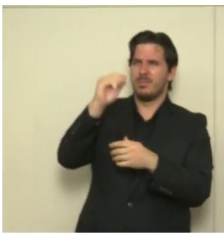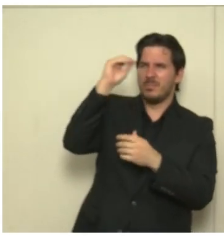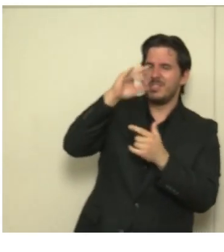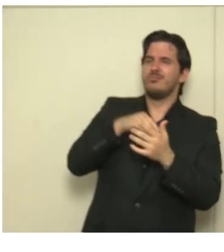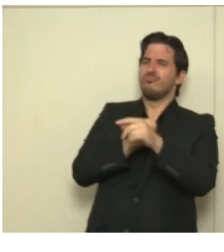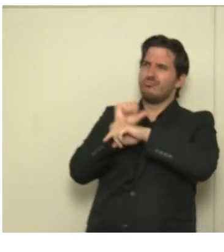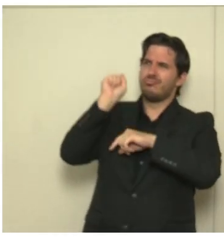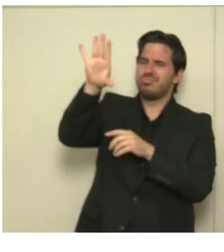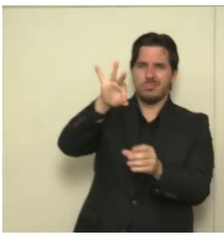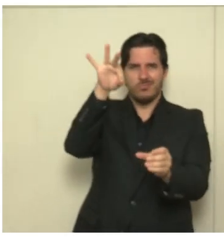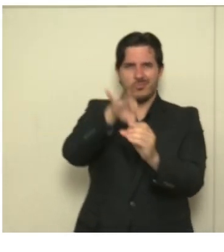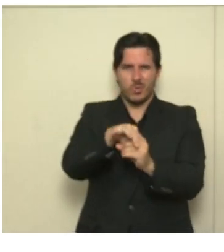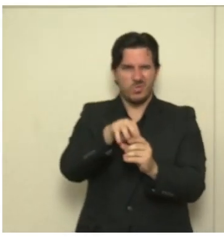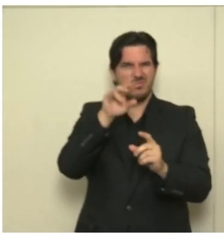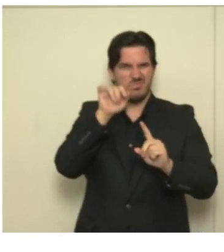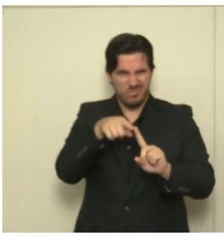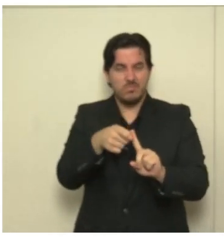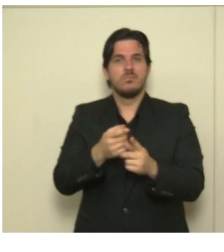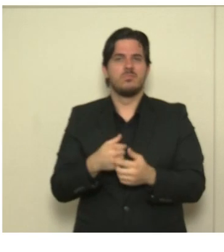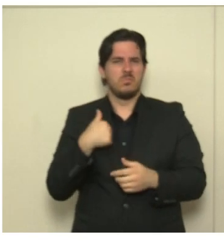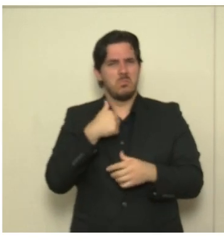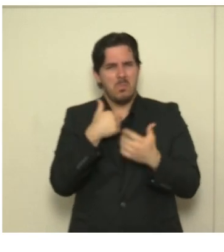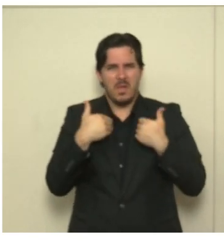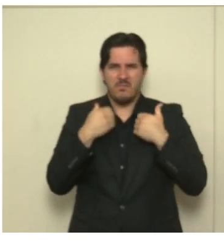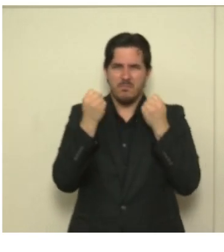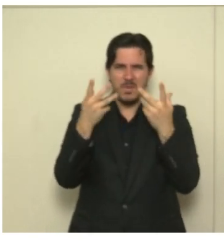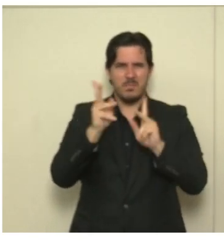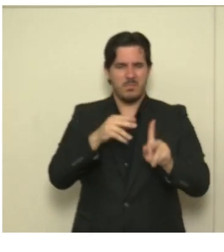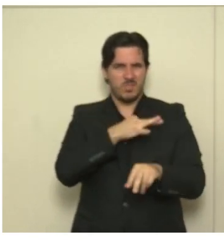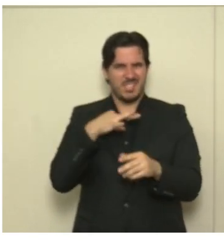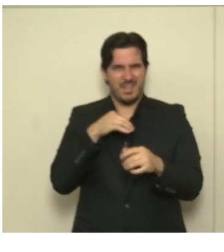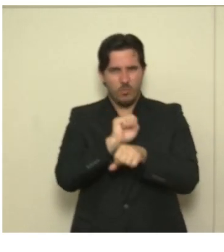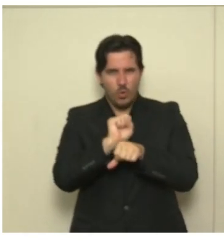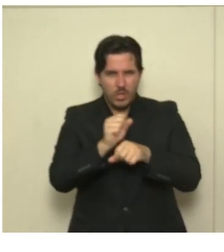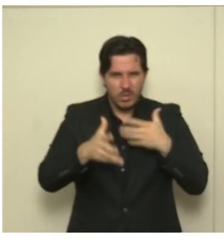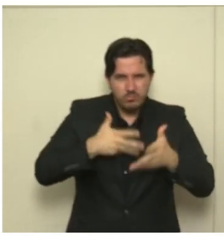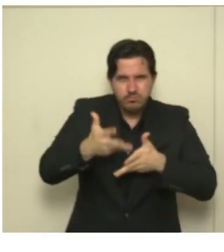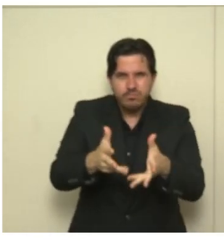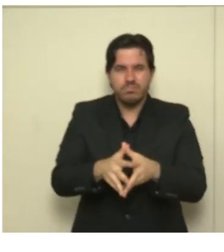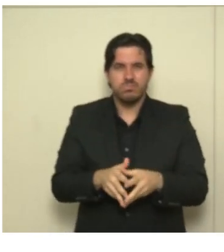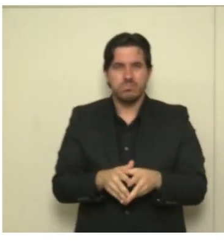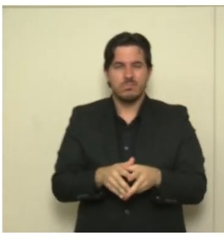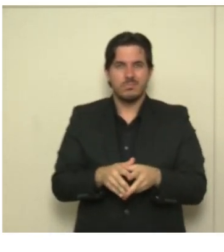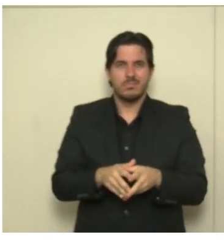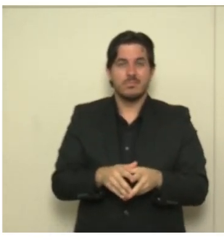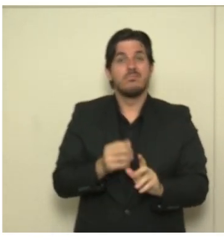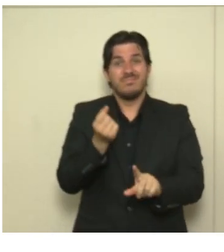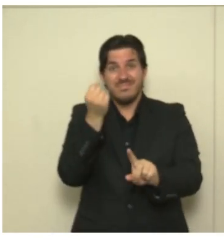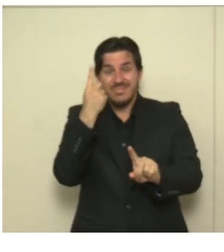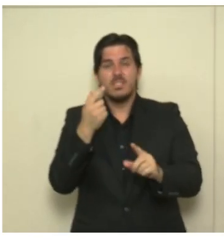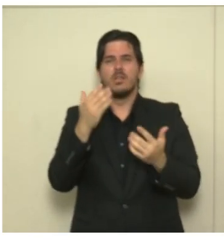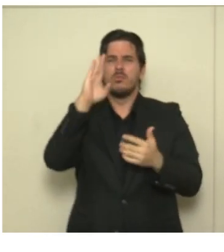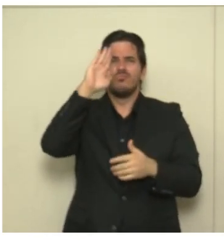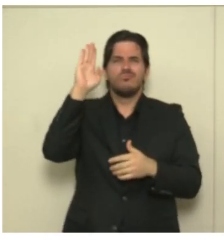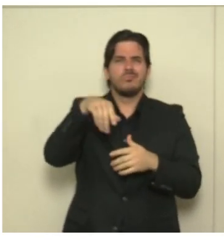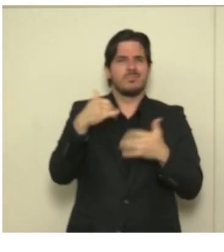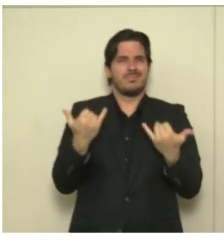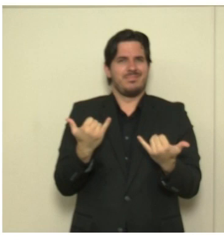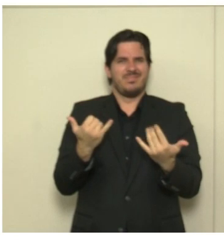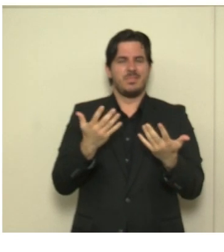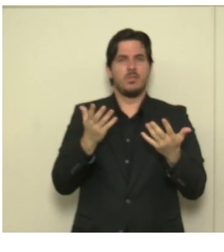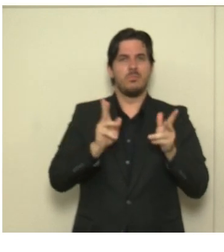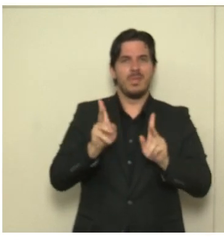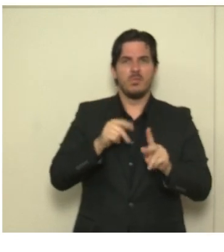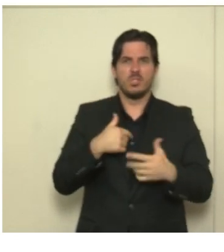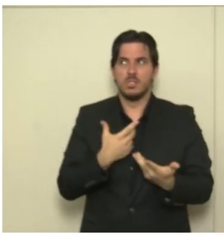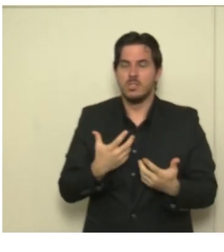a highly polarized political environment during a global pandemic, but voters should rest assured that you will be able to cast